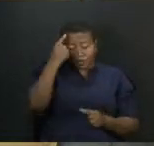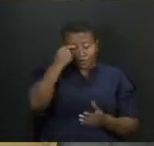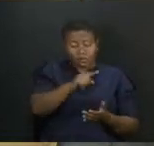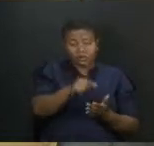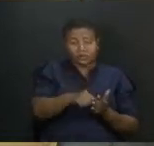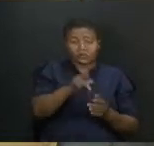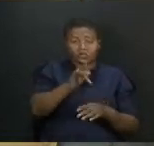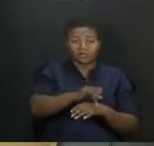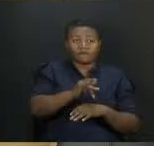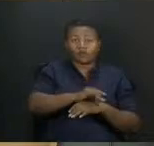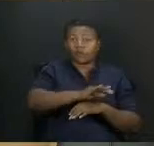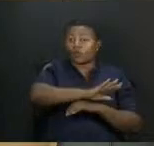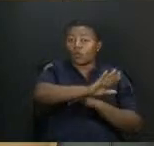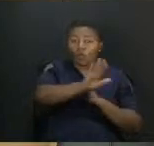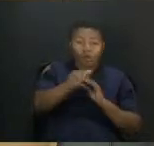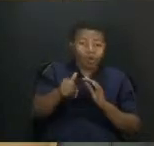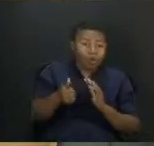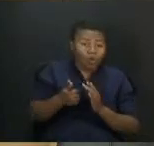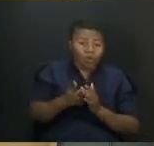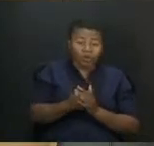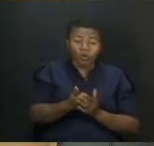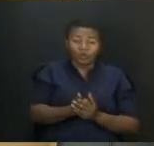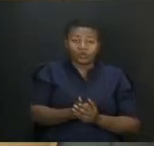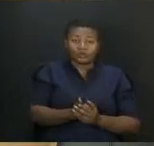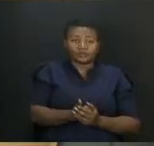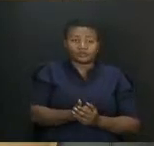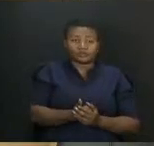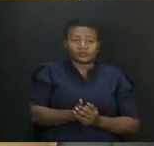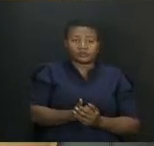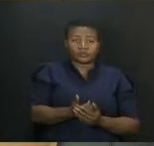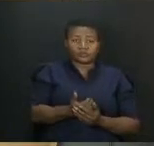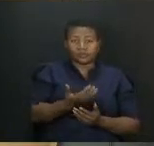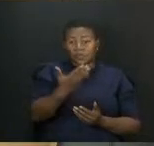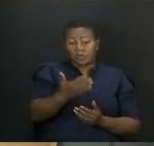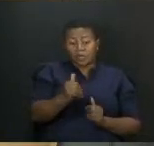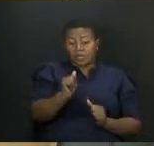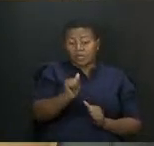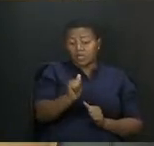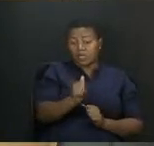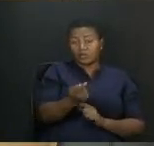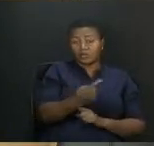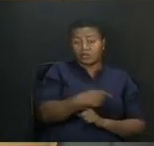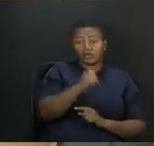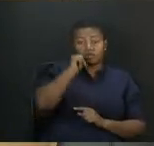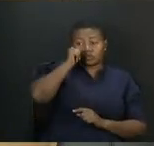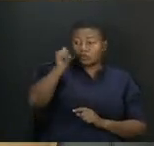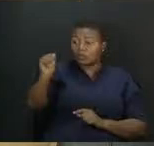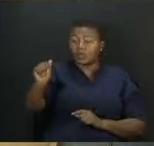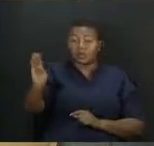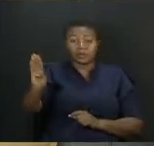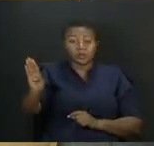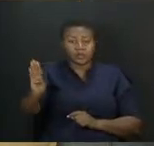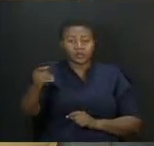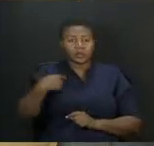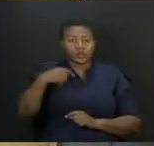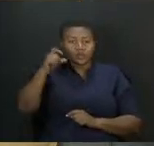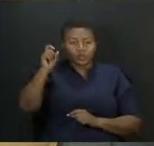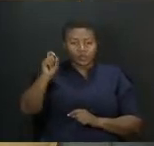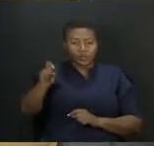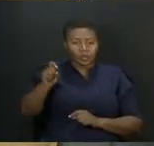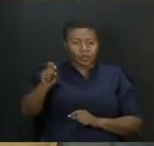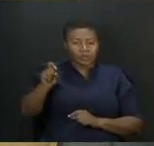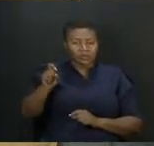And as you rightly said, it could be, place A today, it can be in place B tomorrow. So we all need to be vigilant on